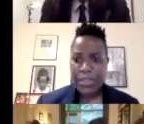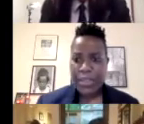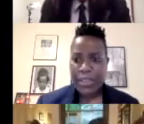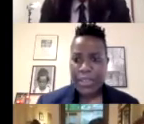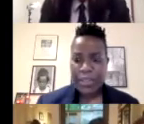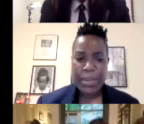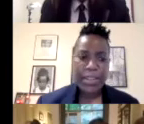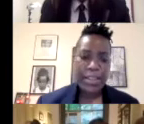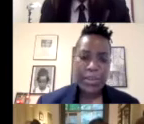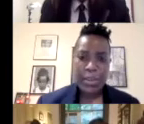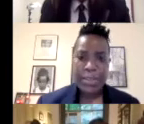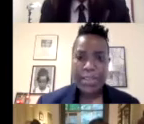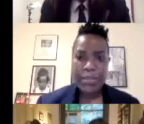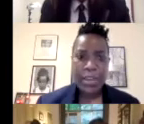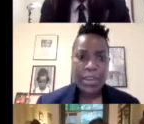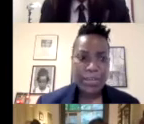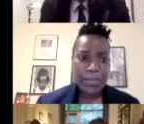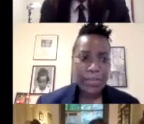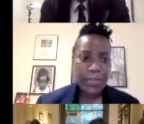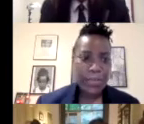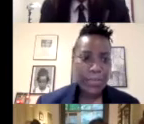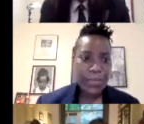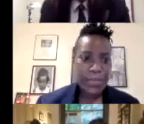receive a link and there will be a link on the website as well